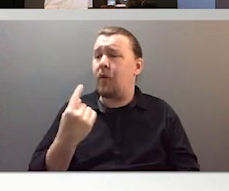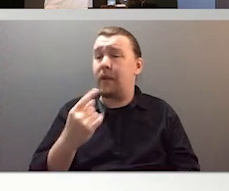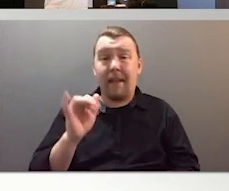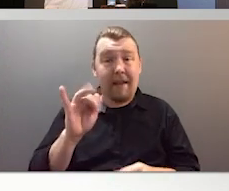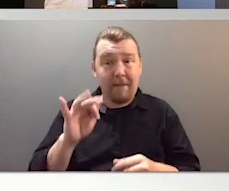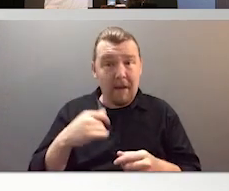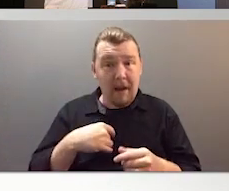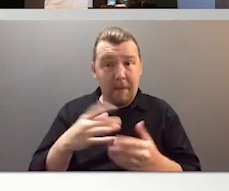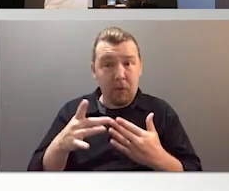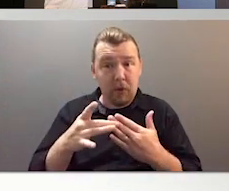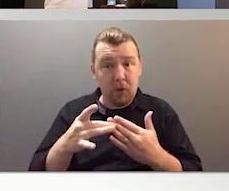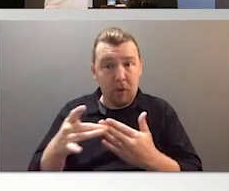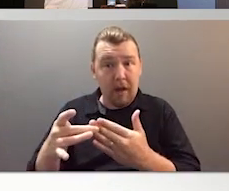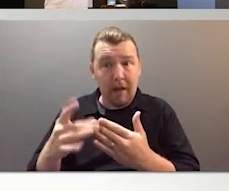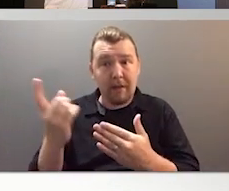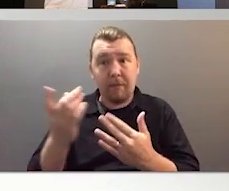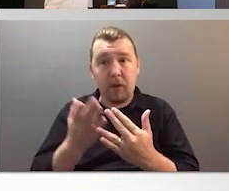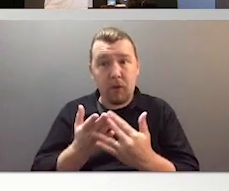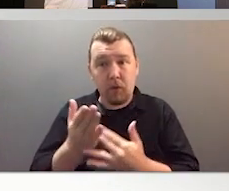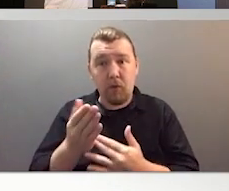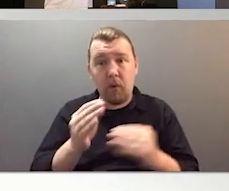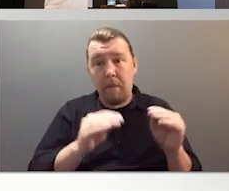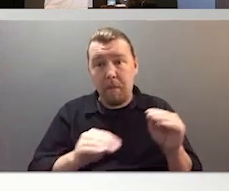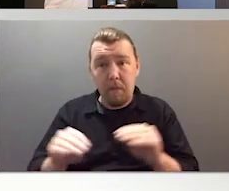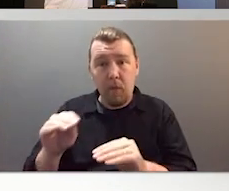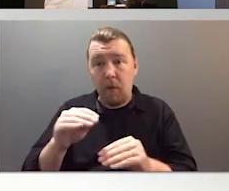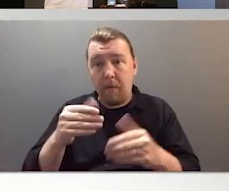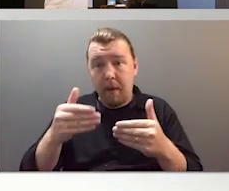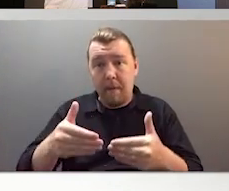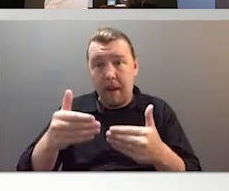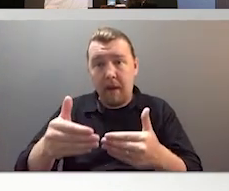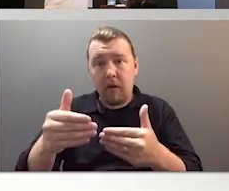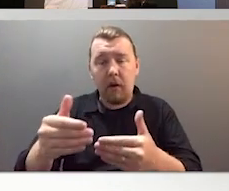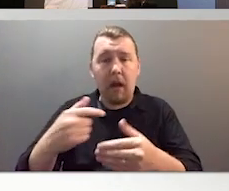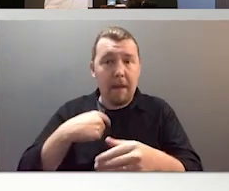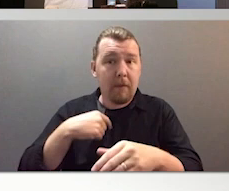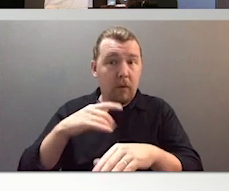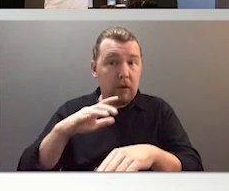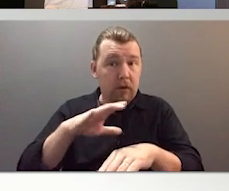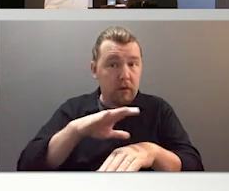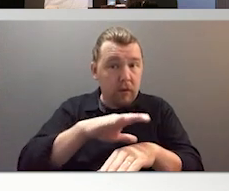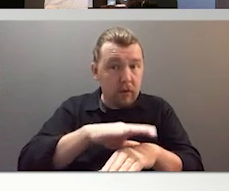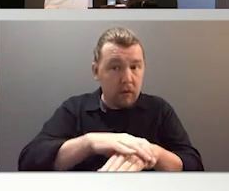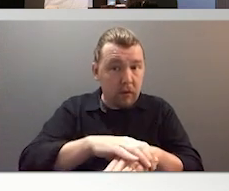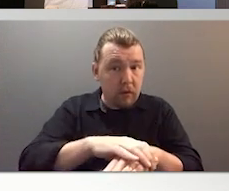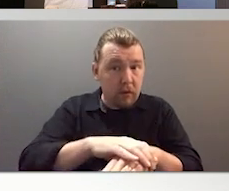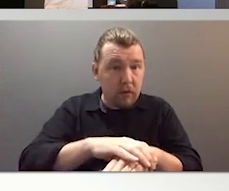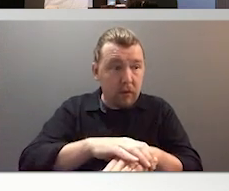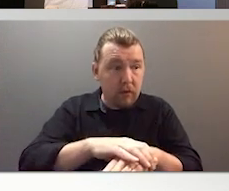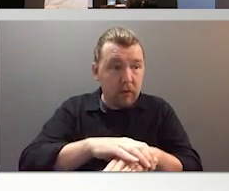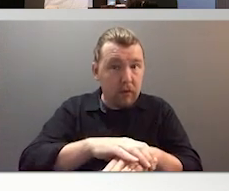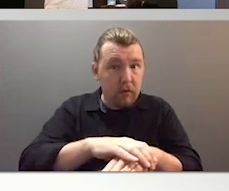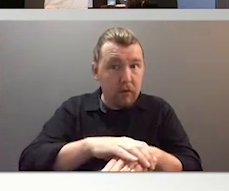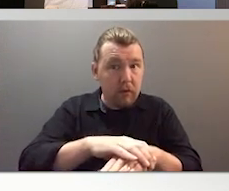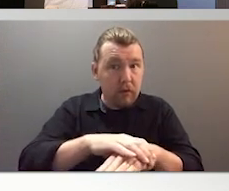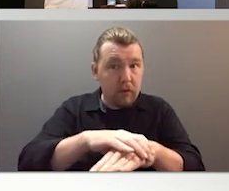out mine, and wait for it to be okay. That may take 5 minutes. That's